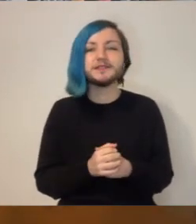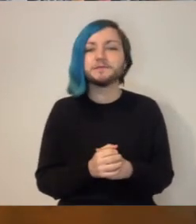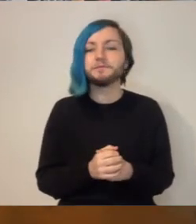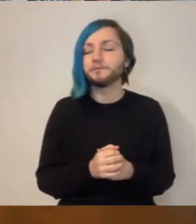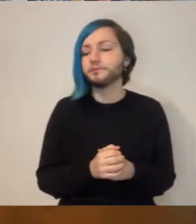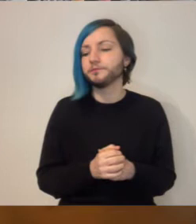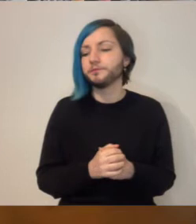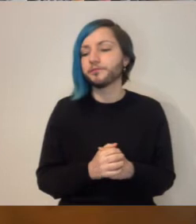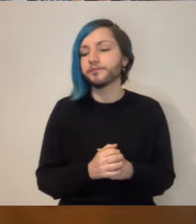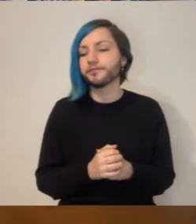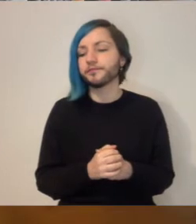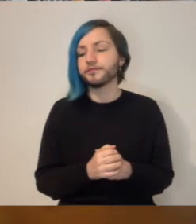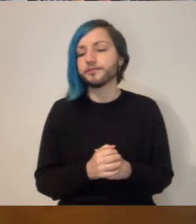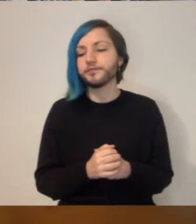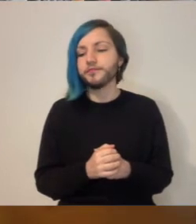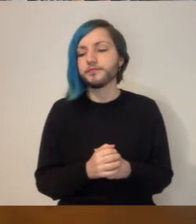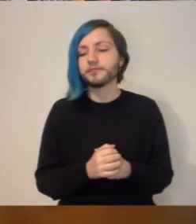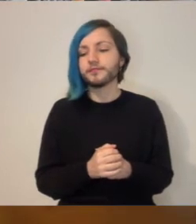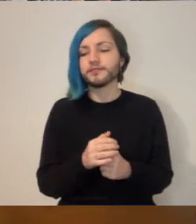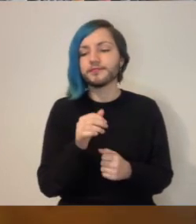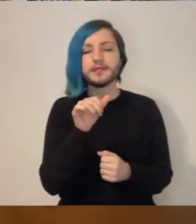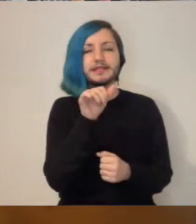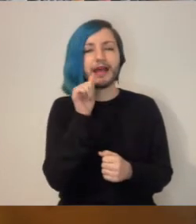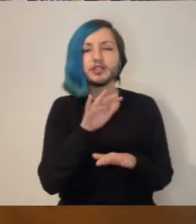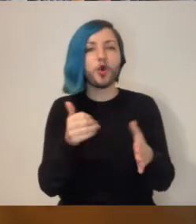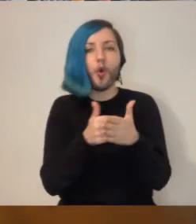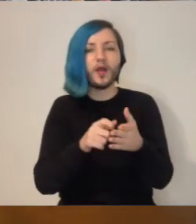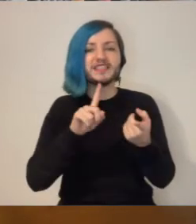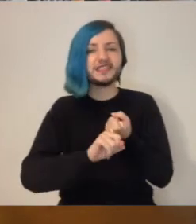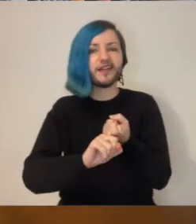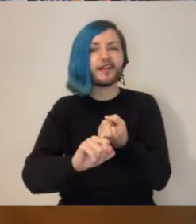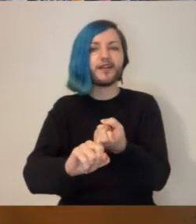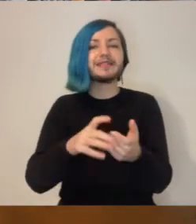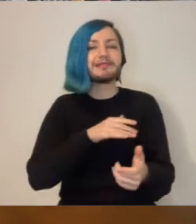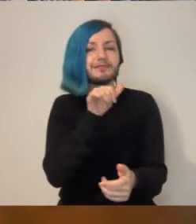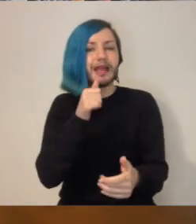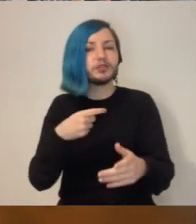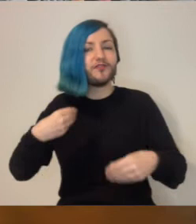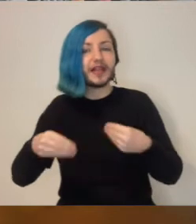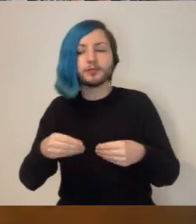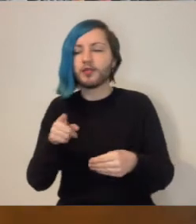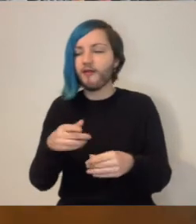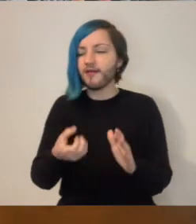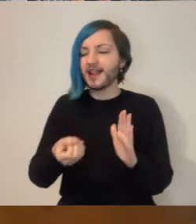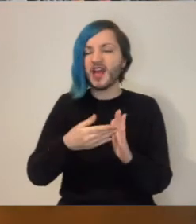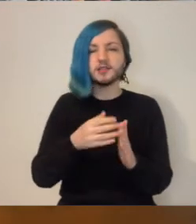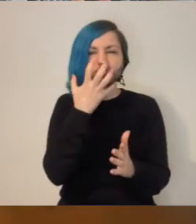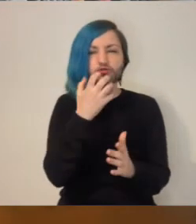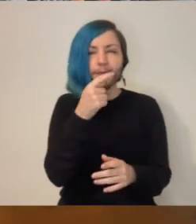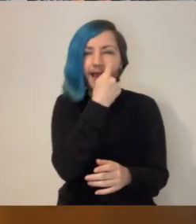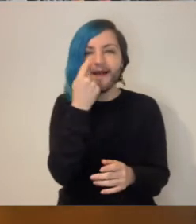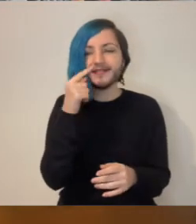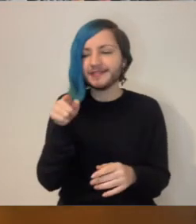good to not stick too much to just doing one thing and be kind of flexible. Got